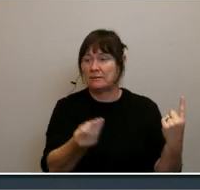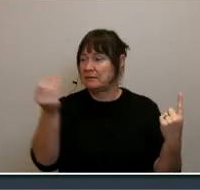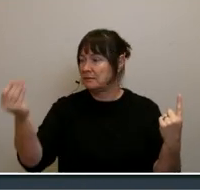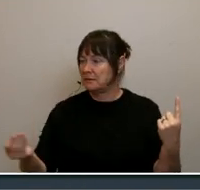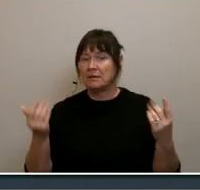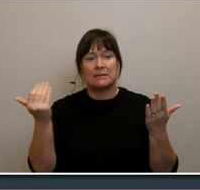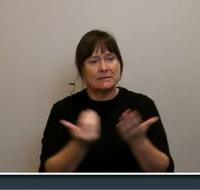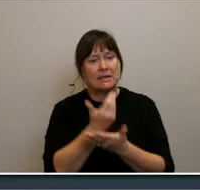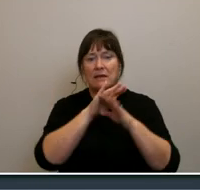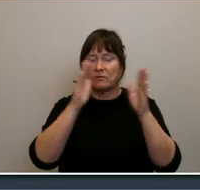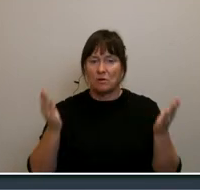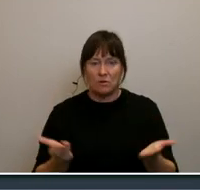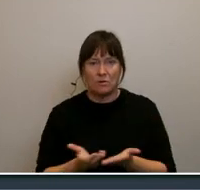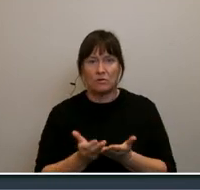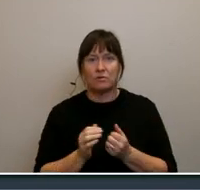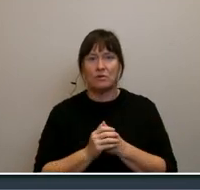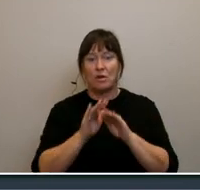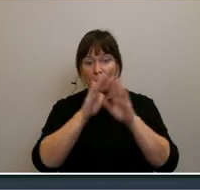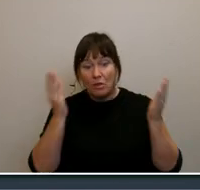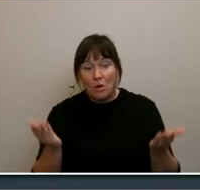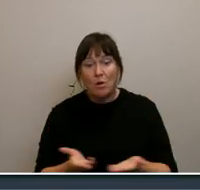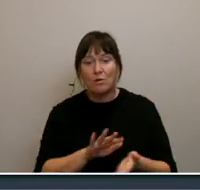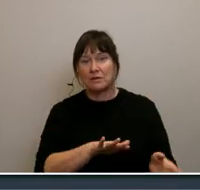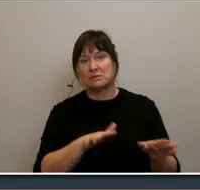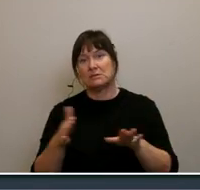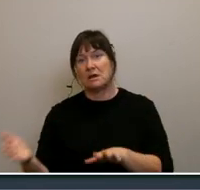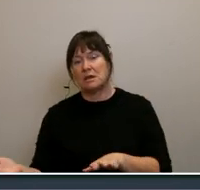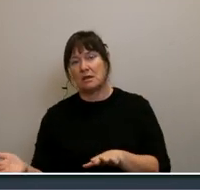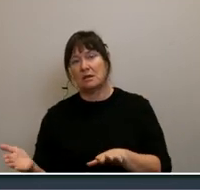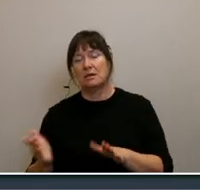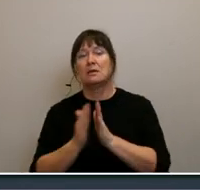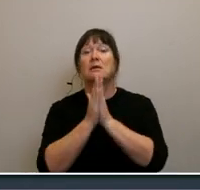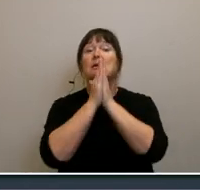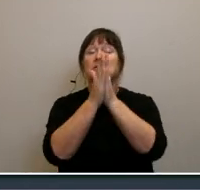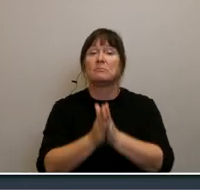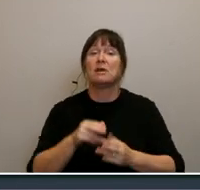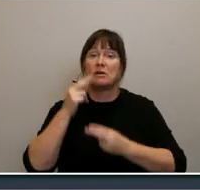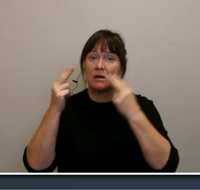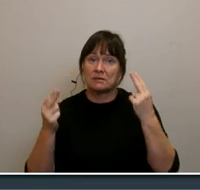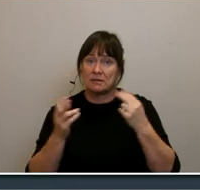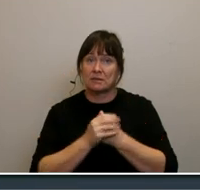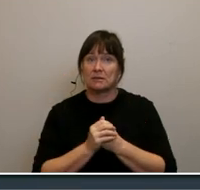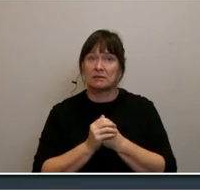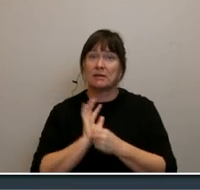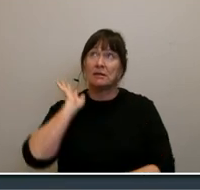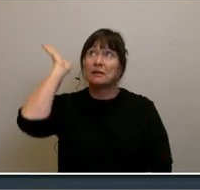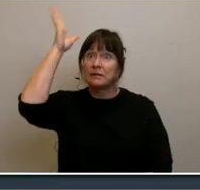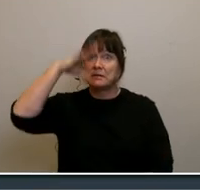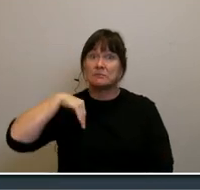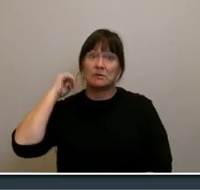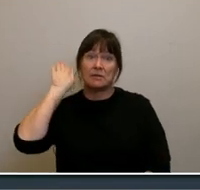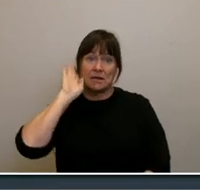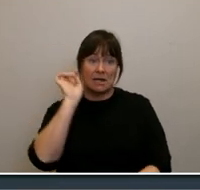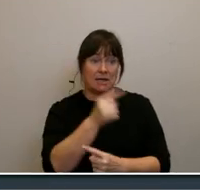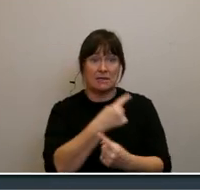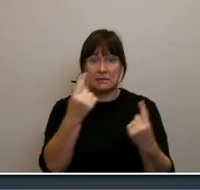earth. The earth is perishing. This is a prayer I sing. Spirit that hears each one of us,